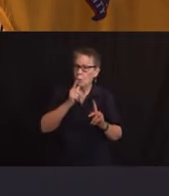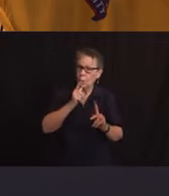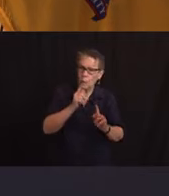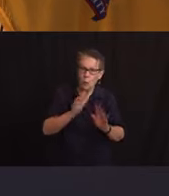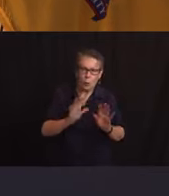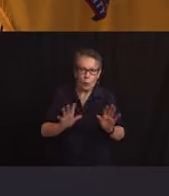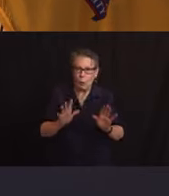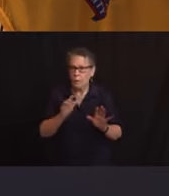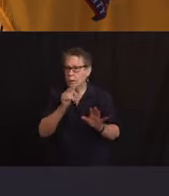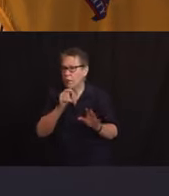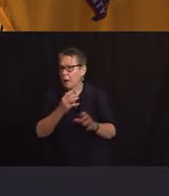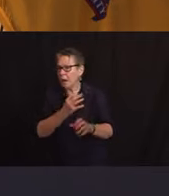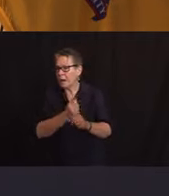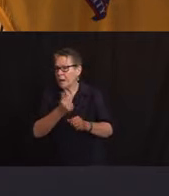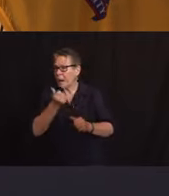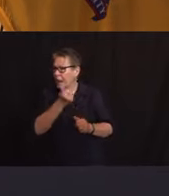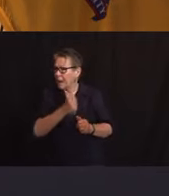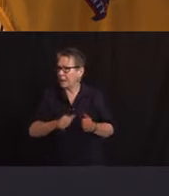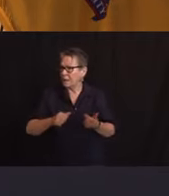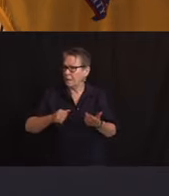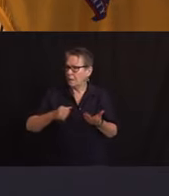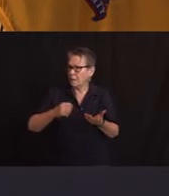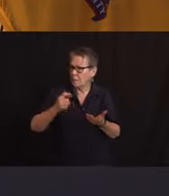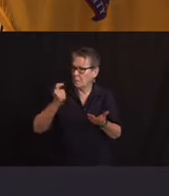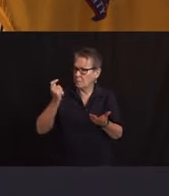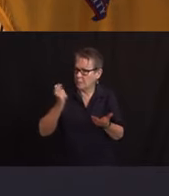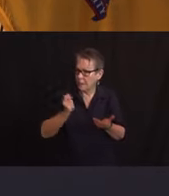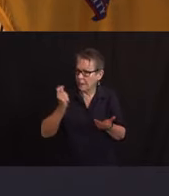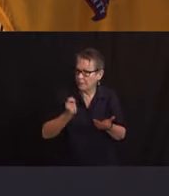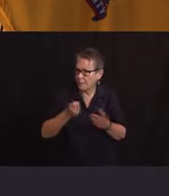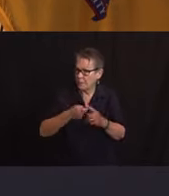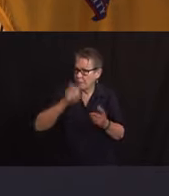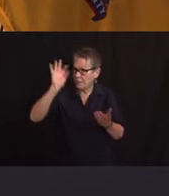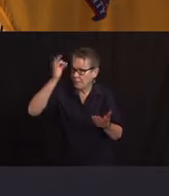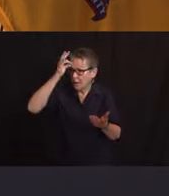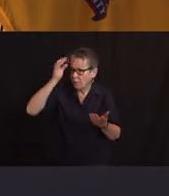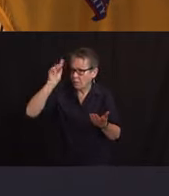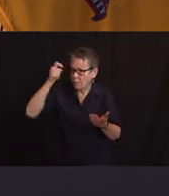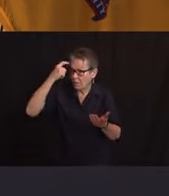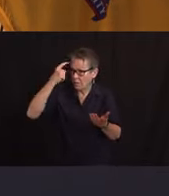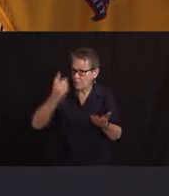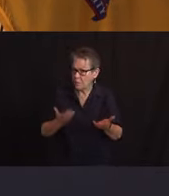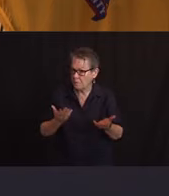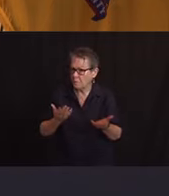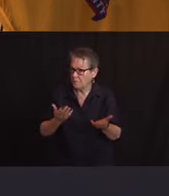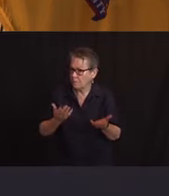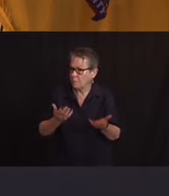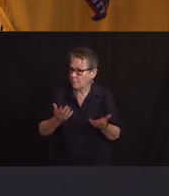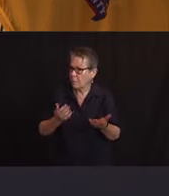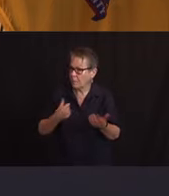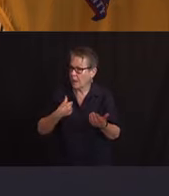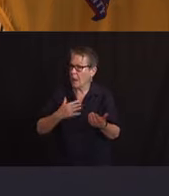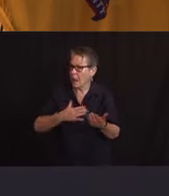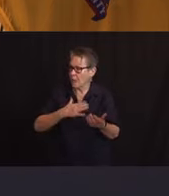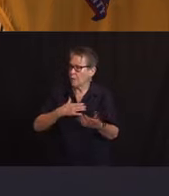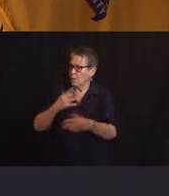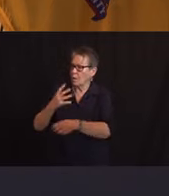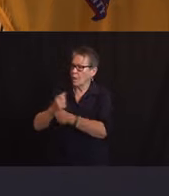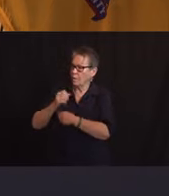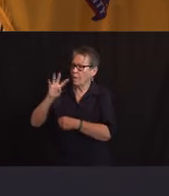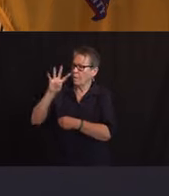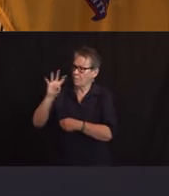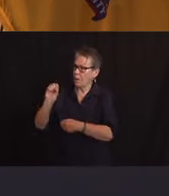other programs that the federal government had put up. So we were happy we were able to do that. I think